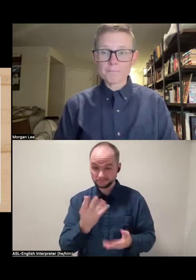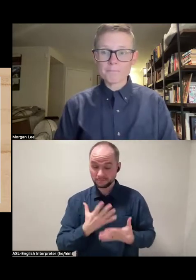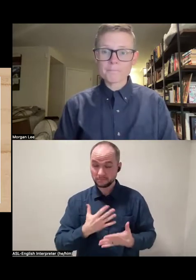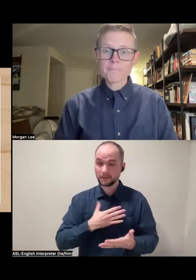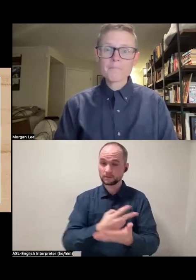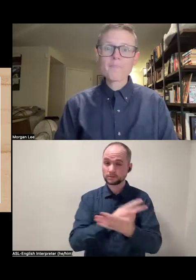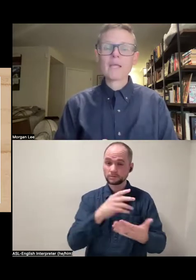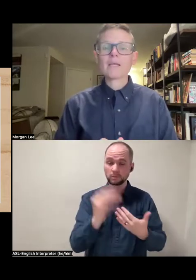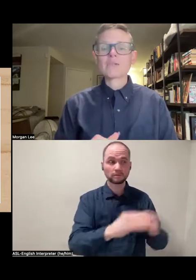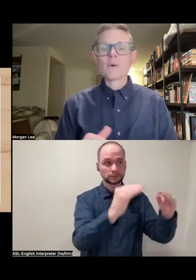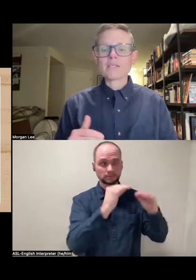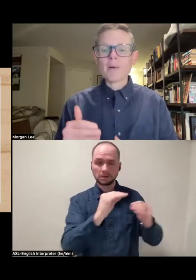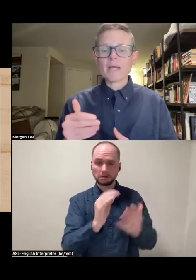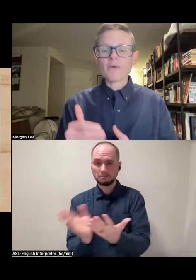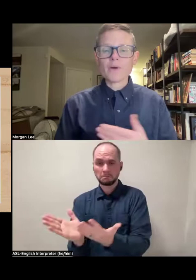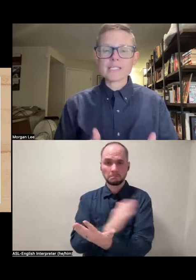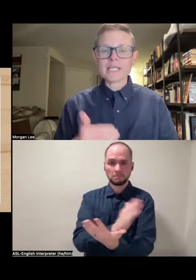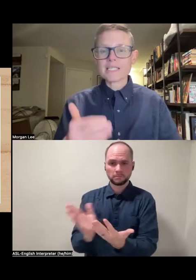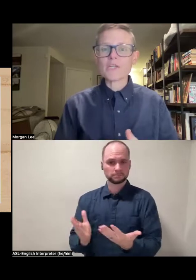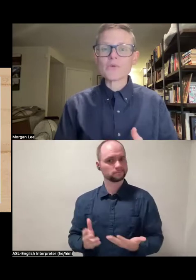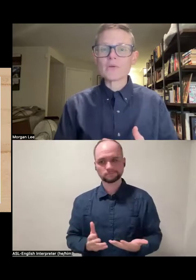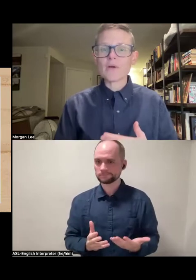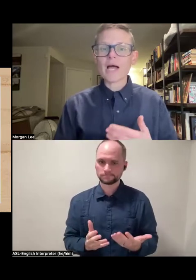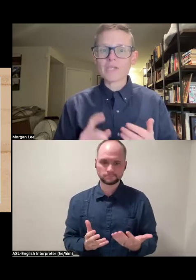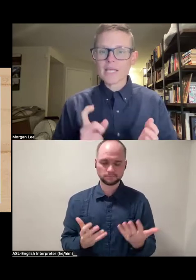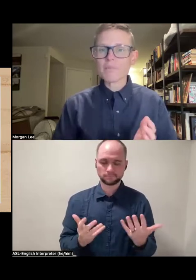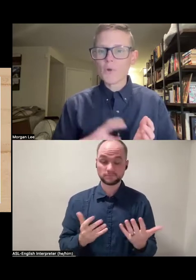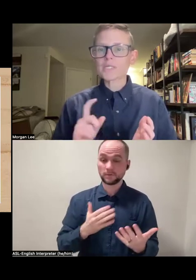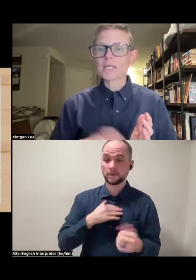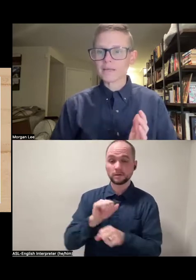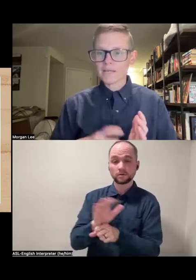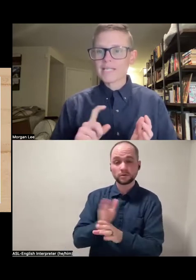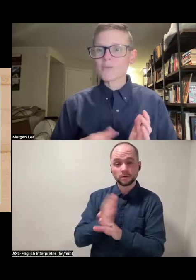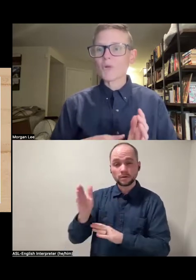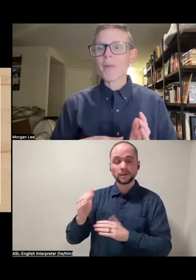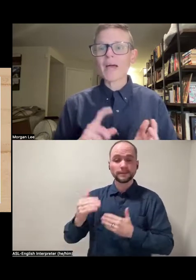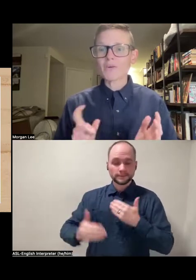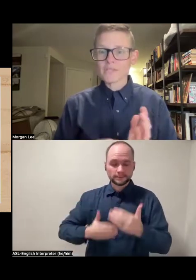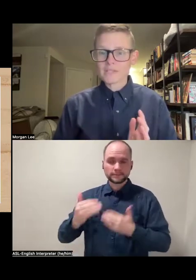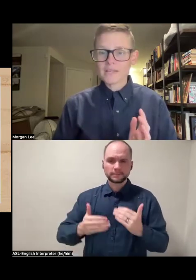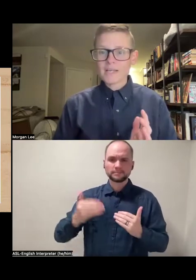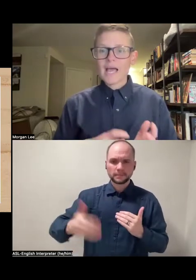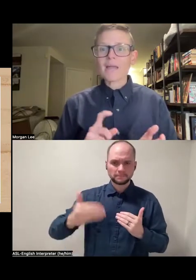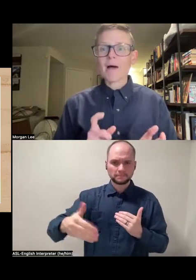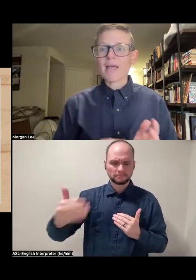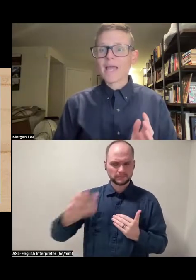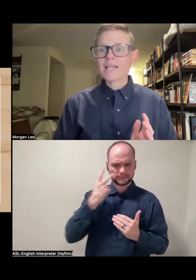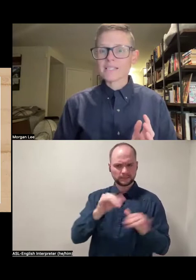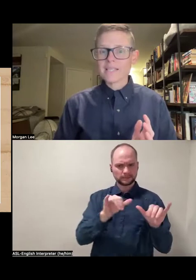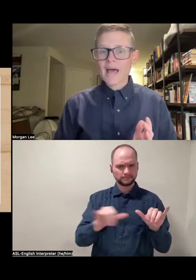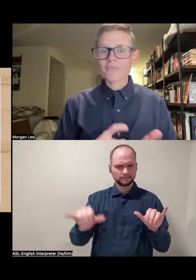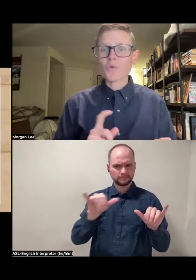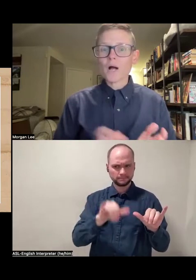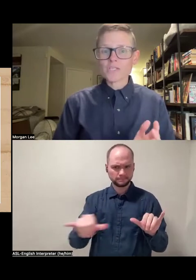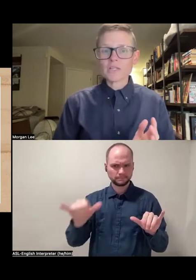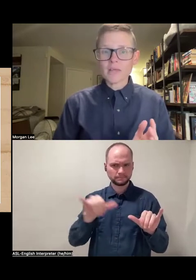program. So as my career has continued, I keep noticing similar patterns. And my guess